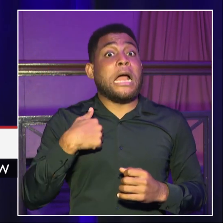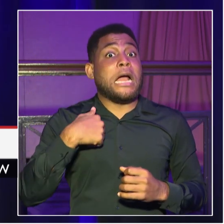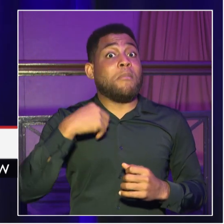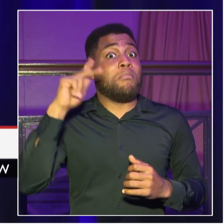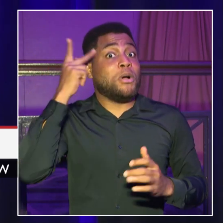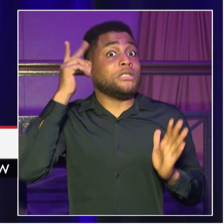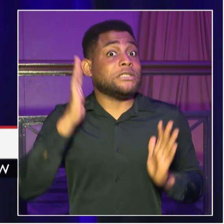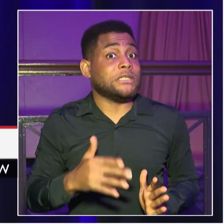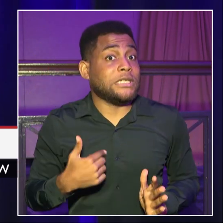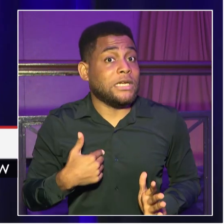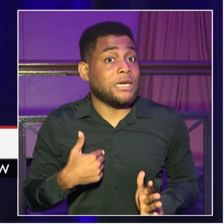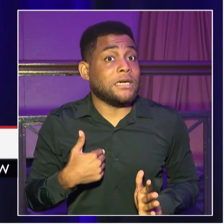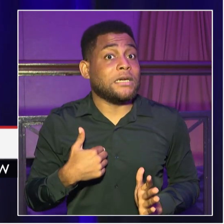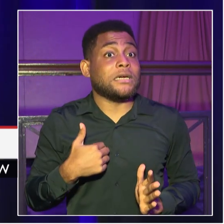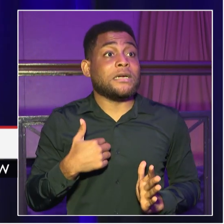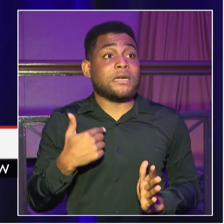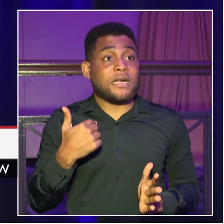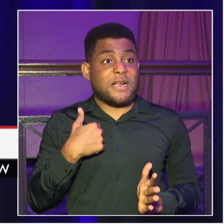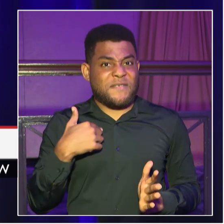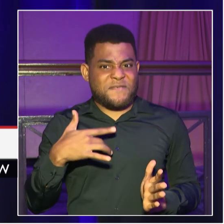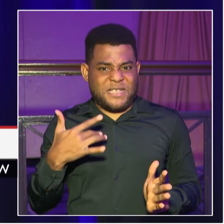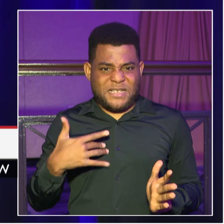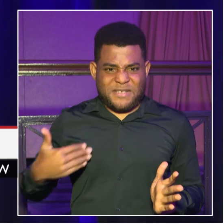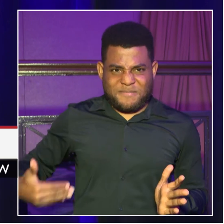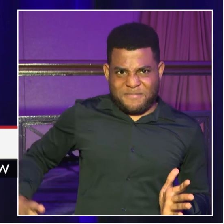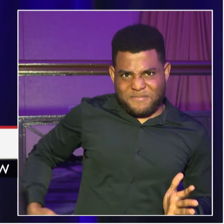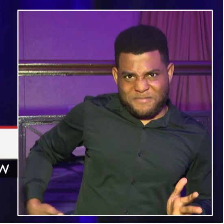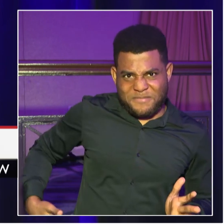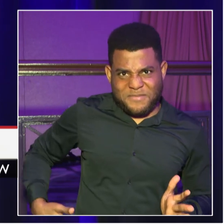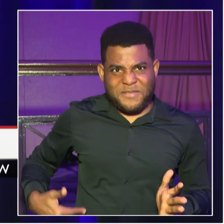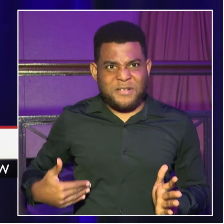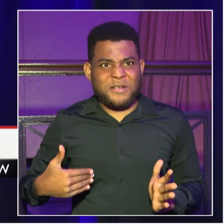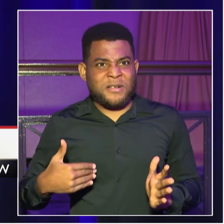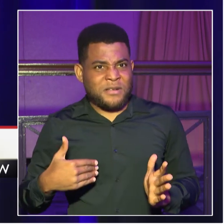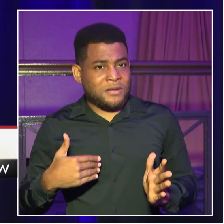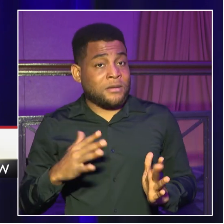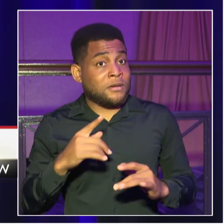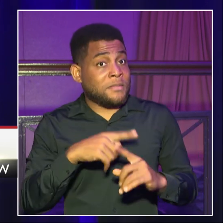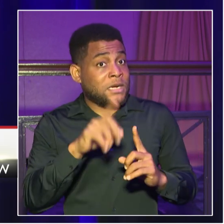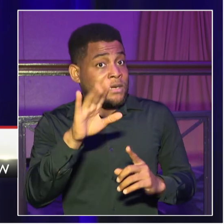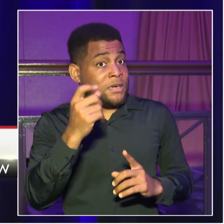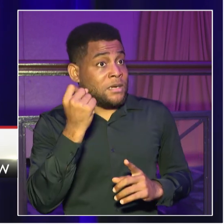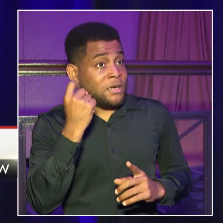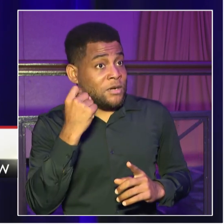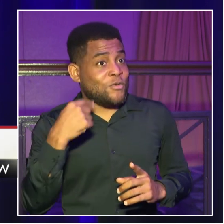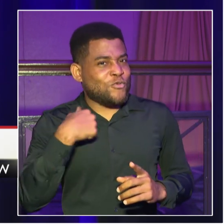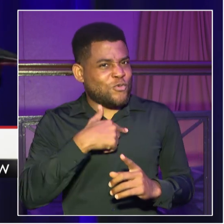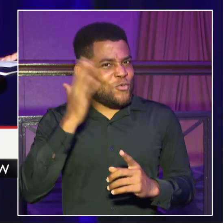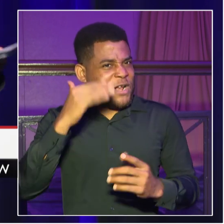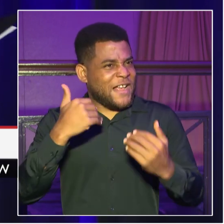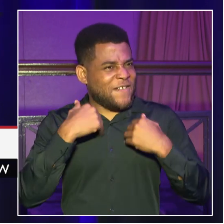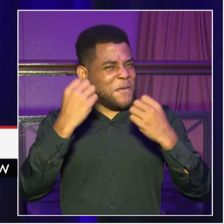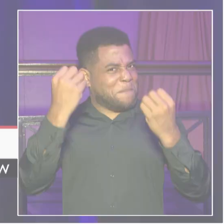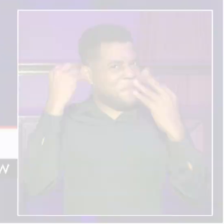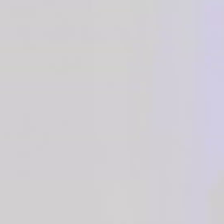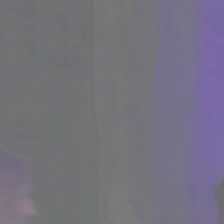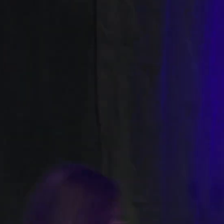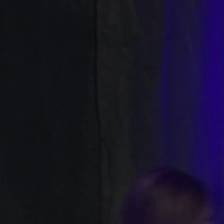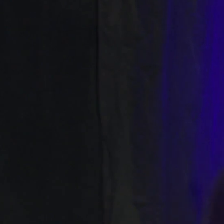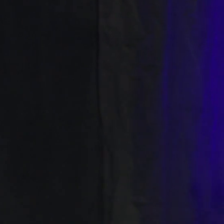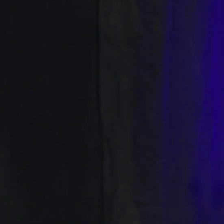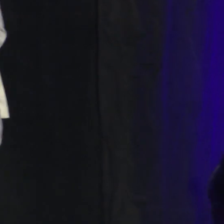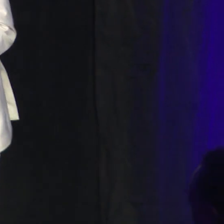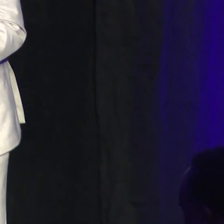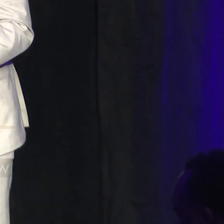But this is what I know. We're going to sell a lot of hotel rooms. Thank you, everybody, for being here.